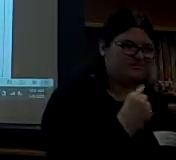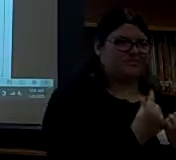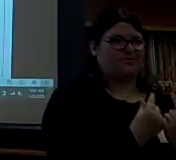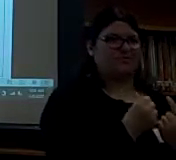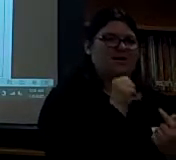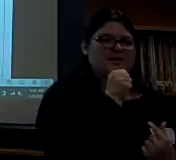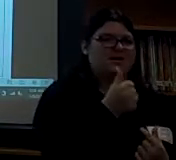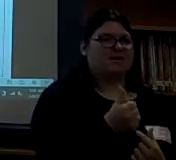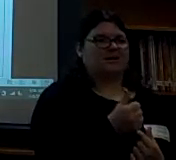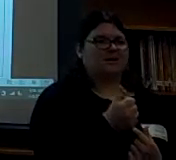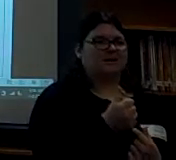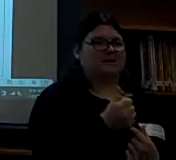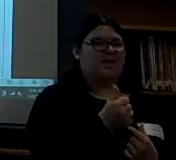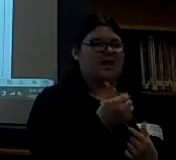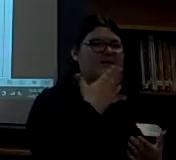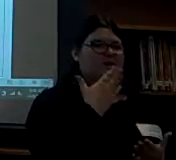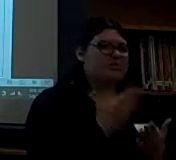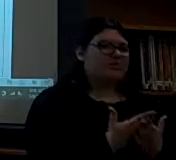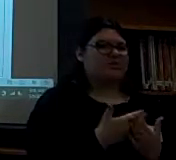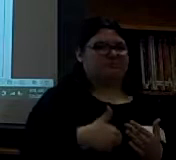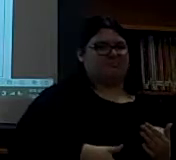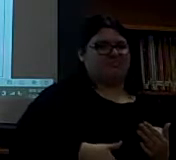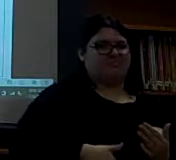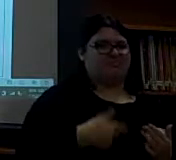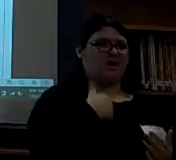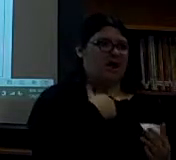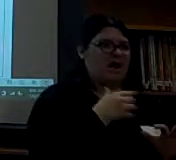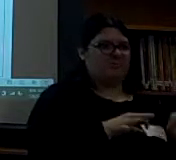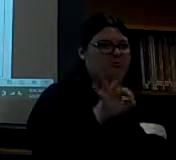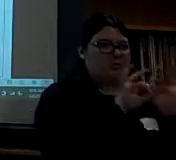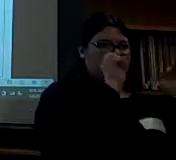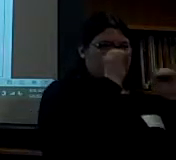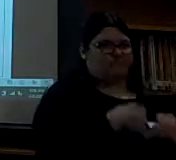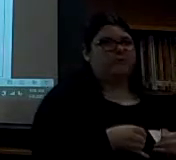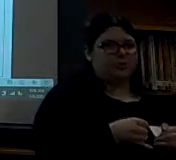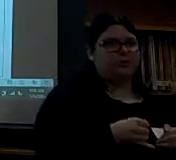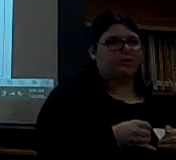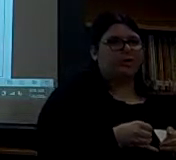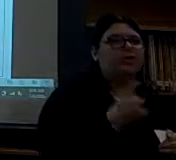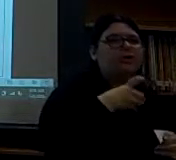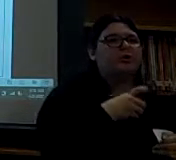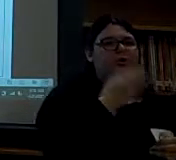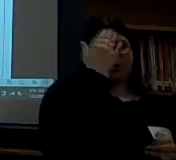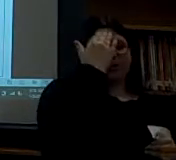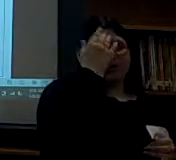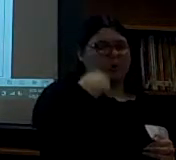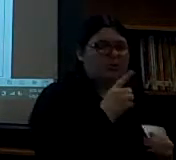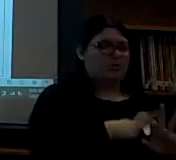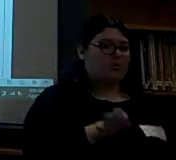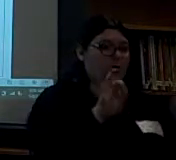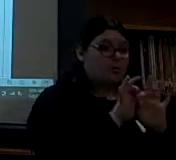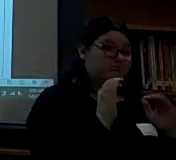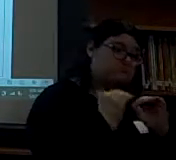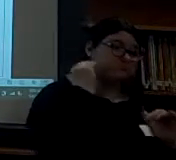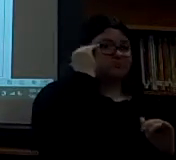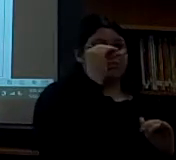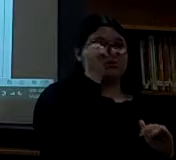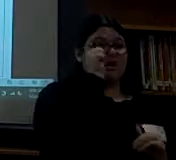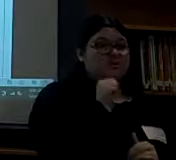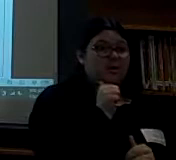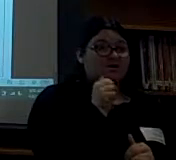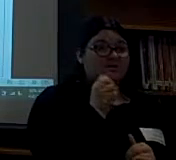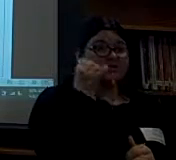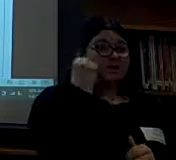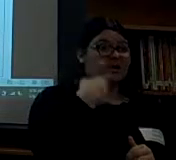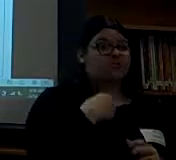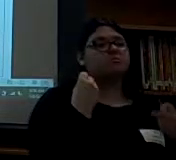good sense of I am an individual. And that causes a lot of problems. We all need to know we matter, so much so that as adults, if